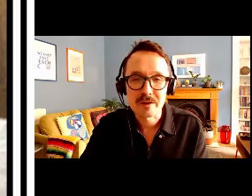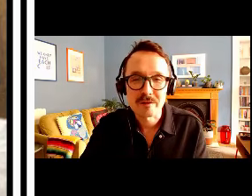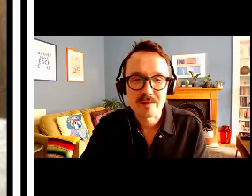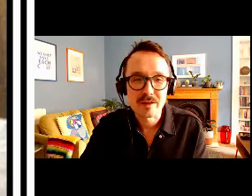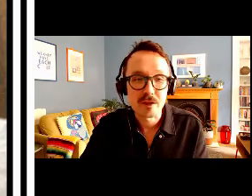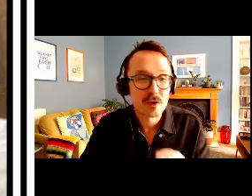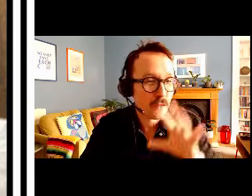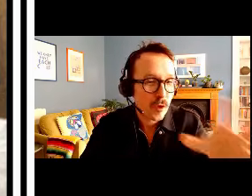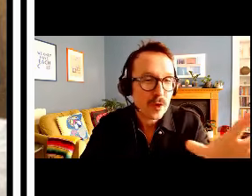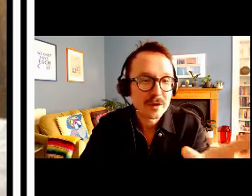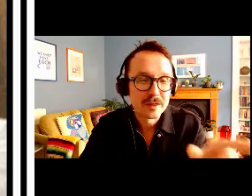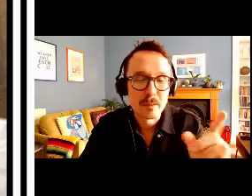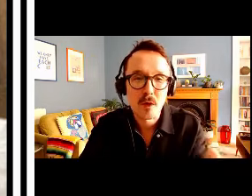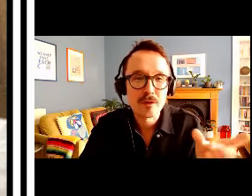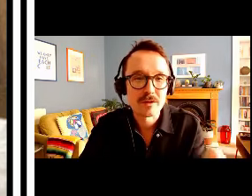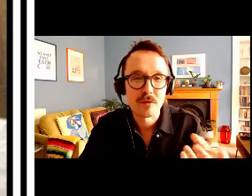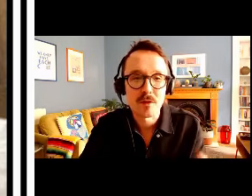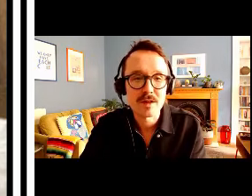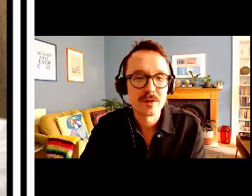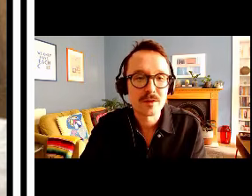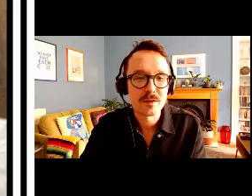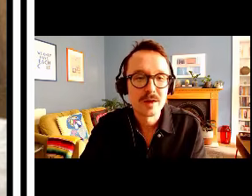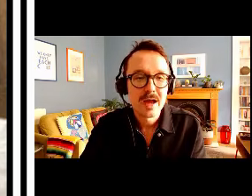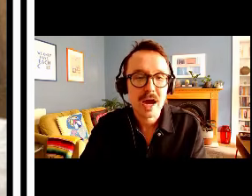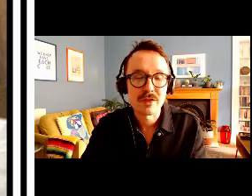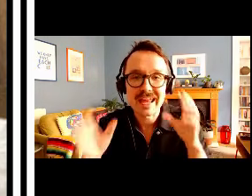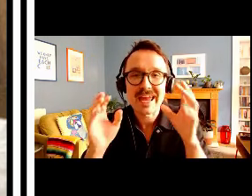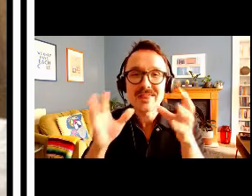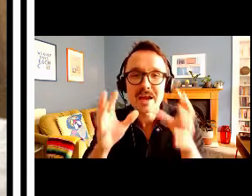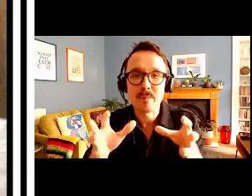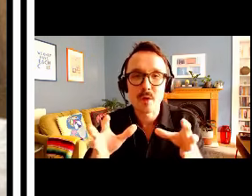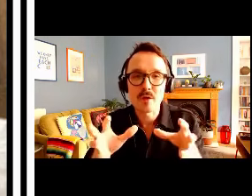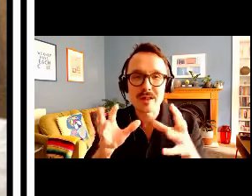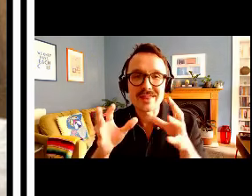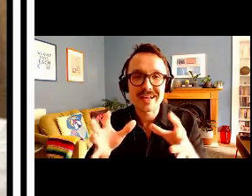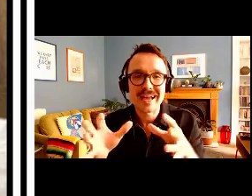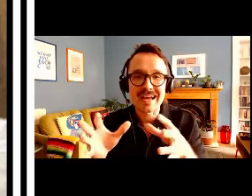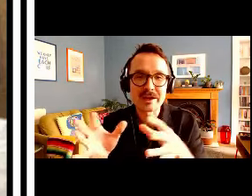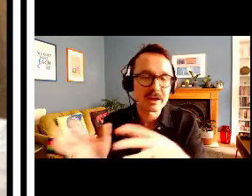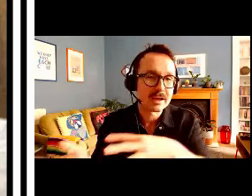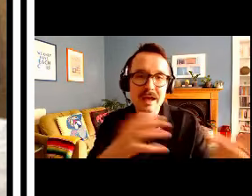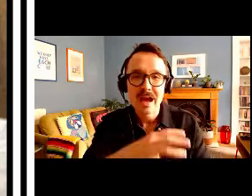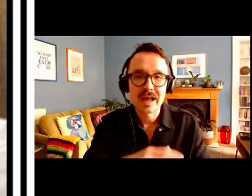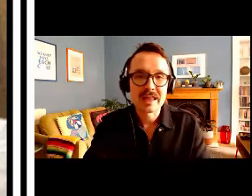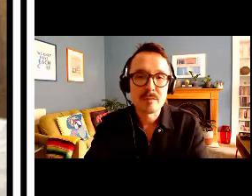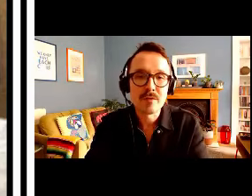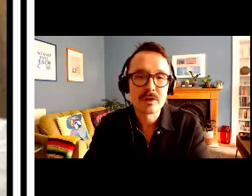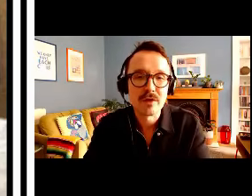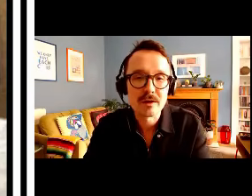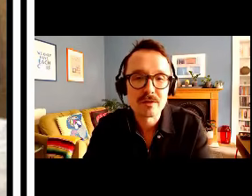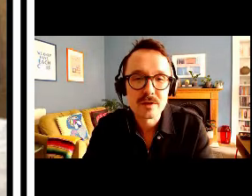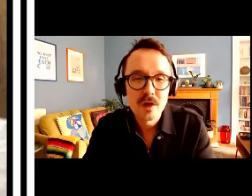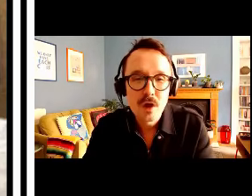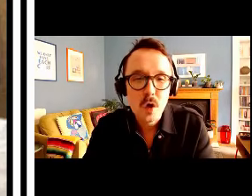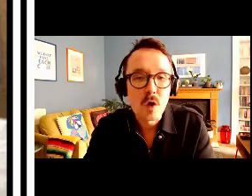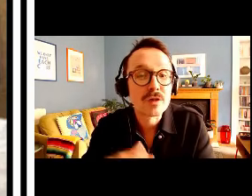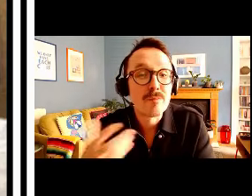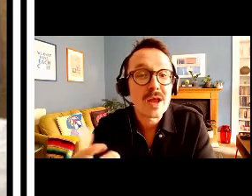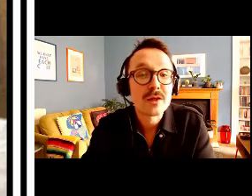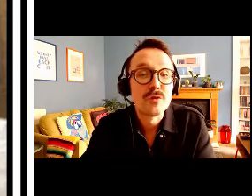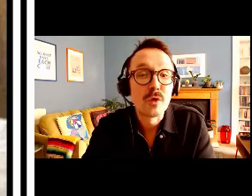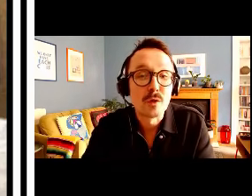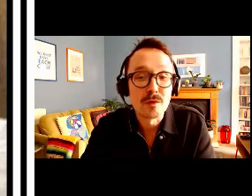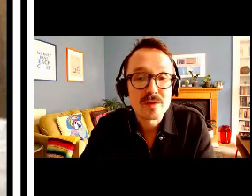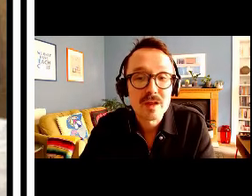box breakers destroy the box they're forced into, how they get in that box, in that category, and they move it around, or